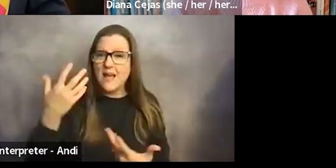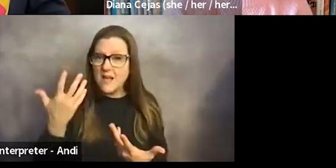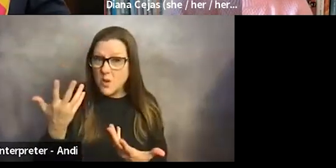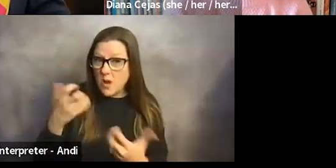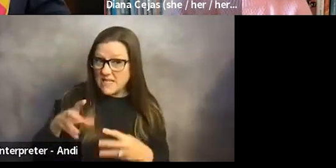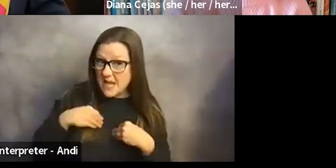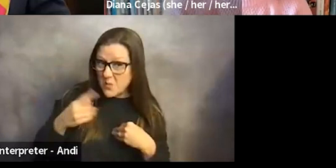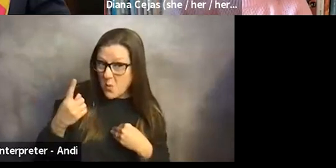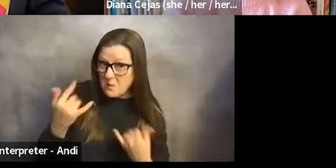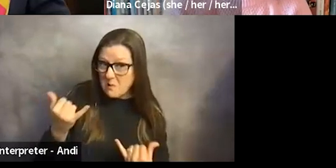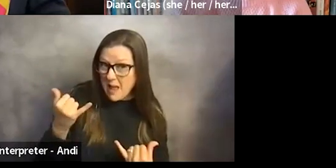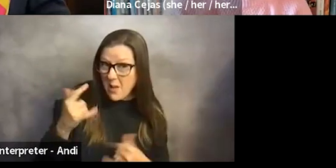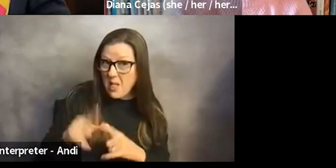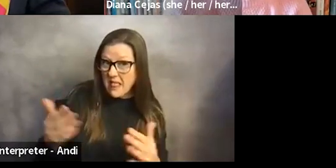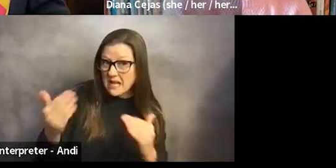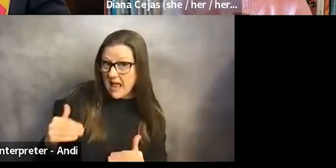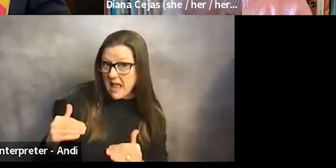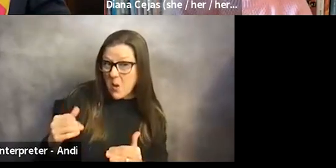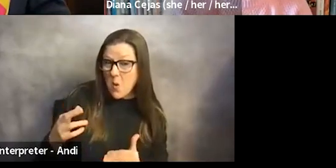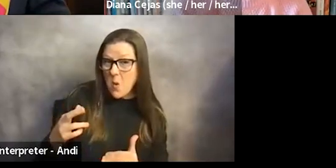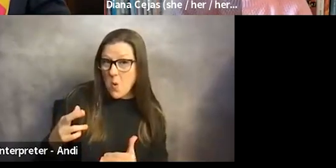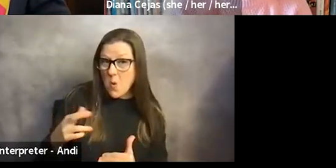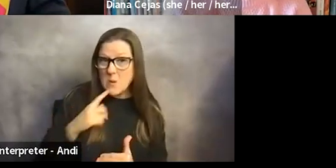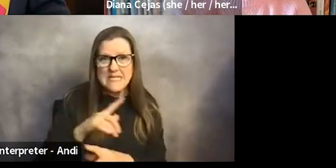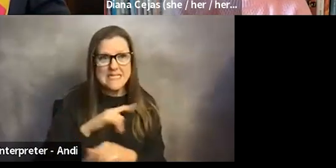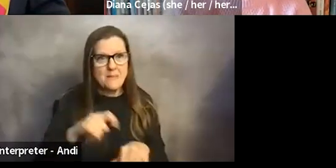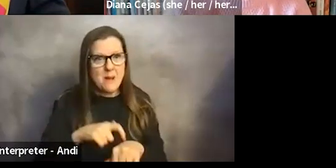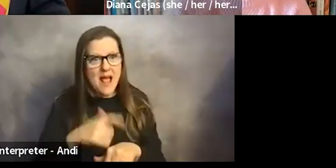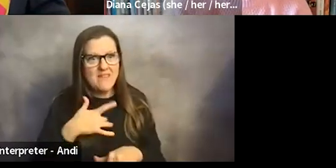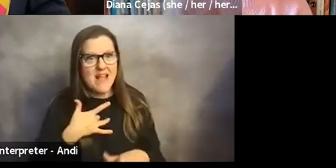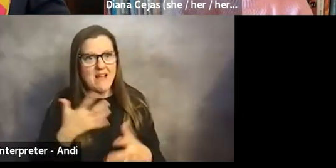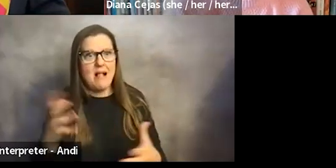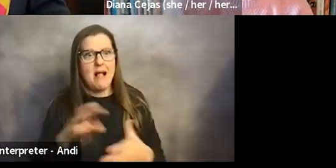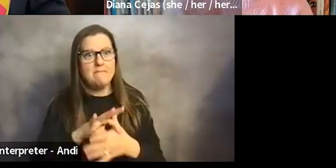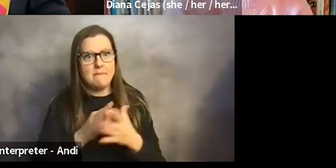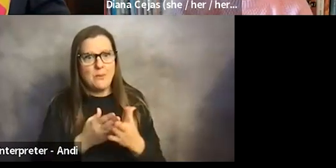really quickly and then move on to the next one. But at the same time, I feel like we have so much to go through.